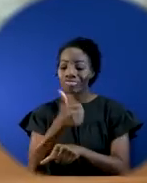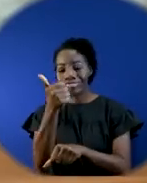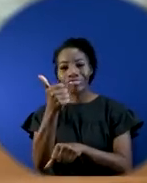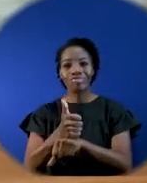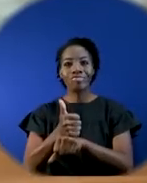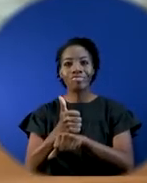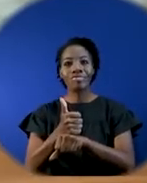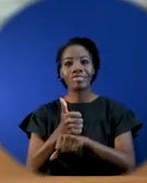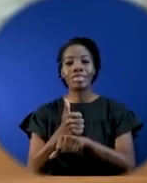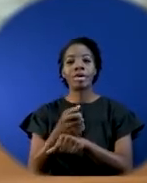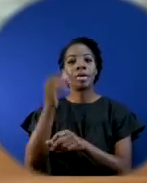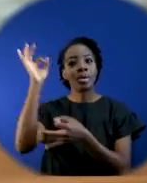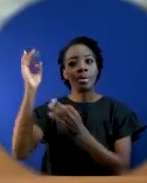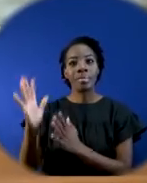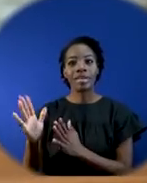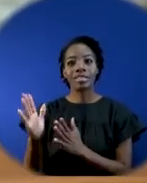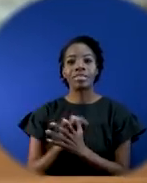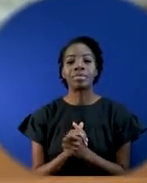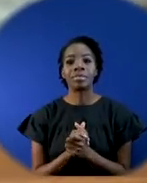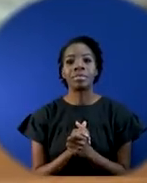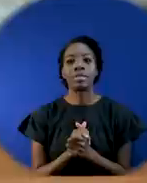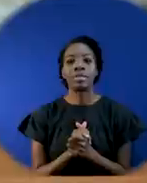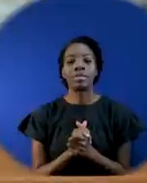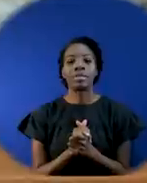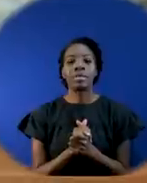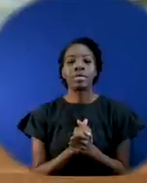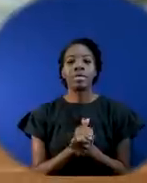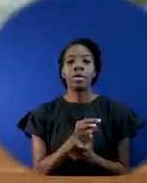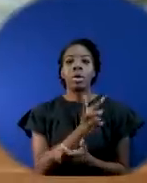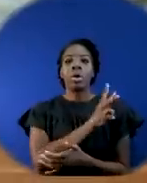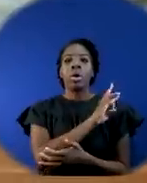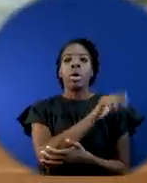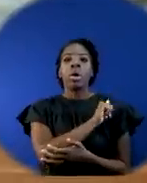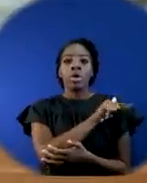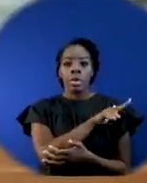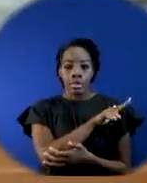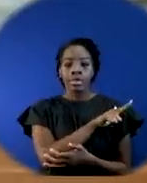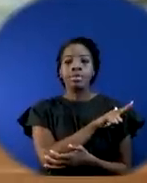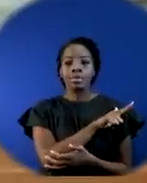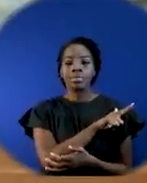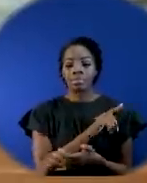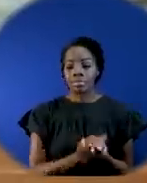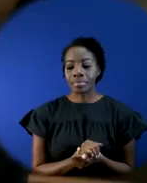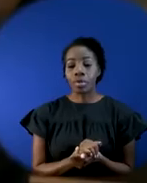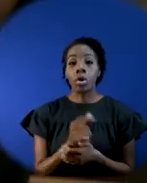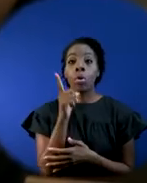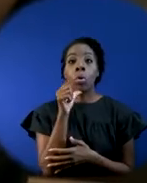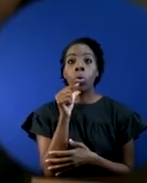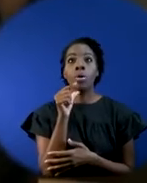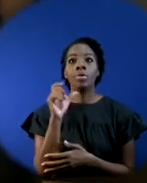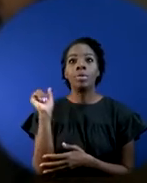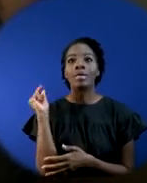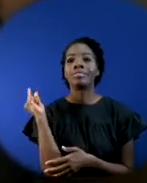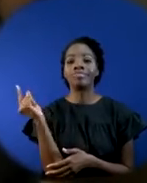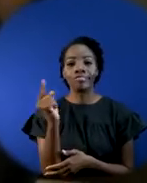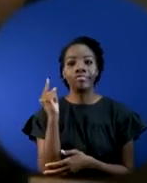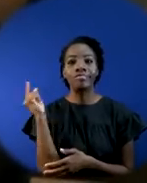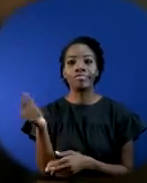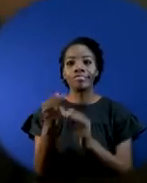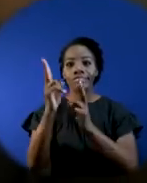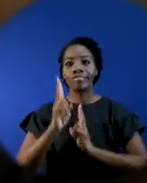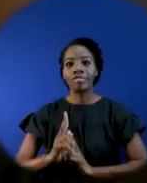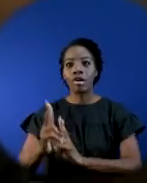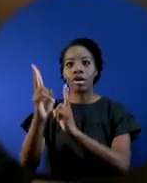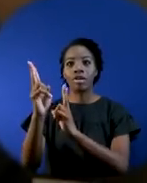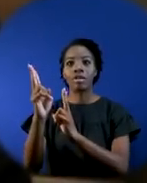founding pastor emeritus, the Reverend Dr. William Alexander Lawson, whom we always honor and thank